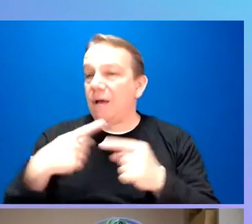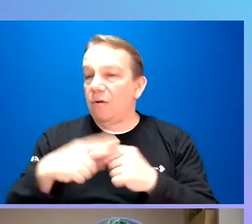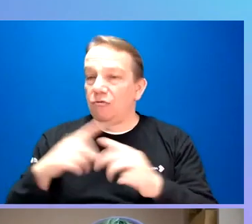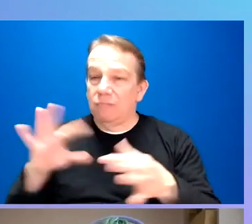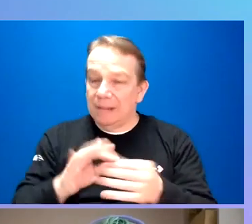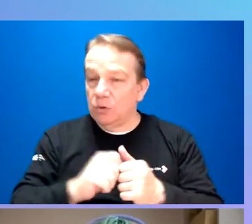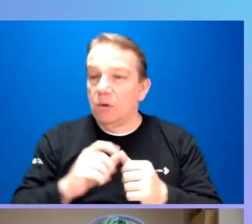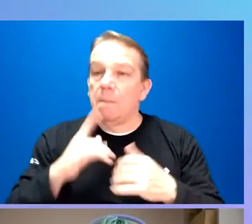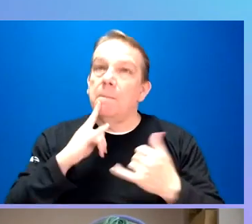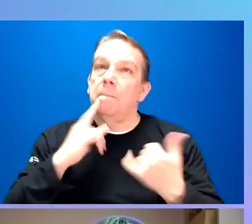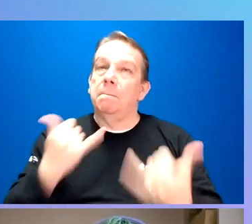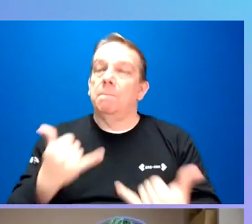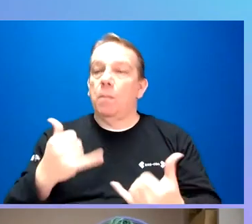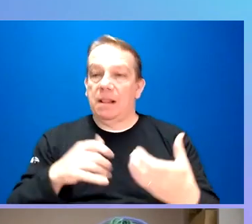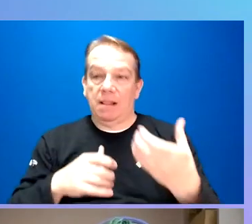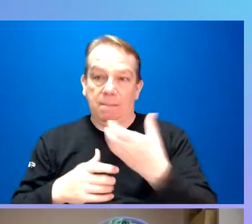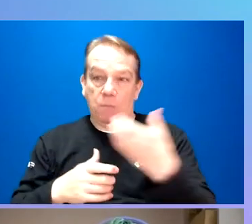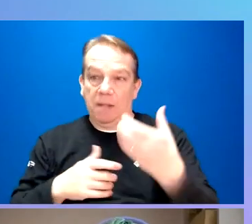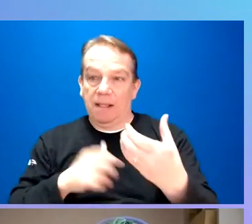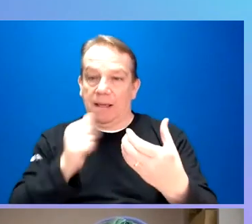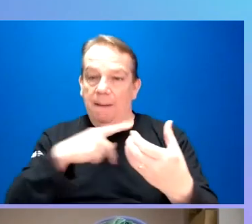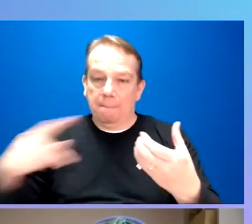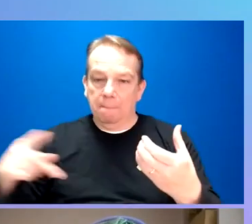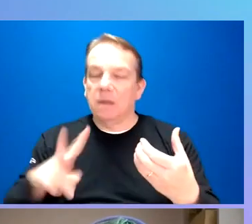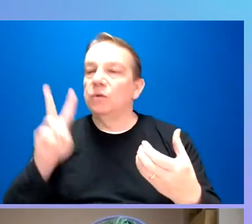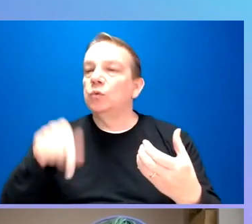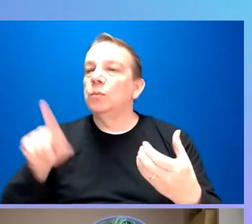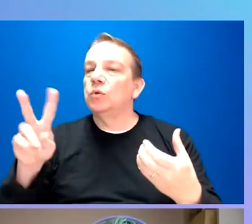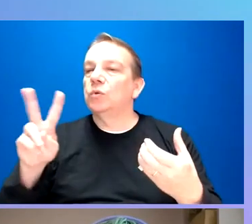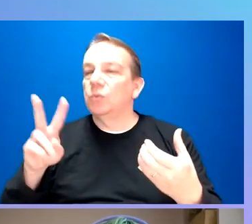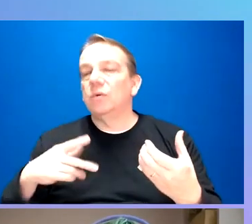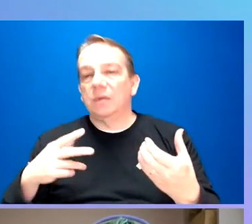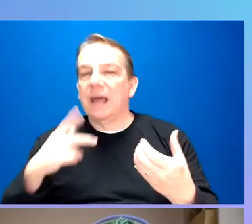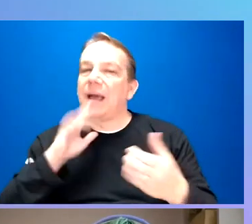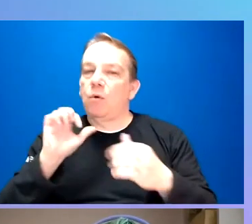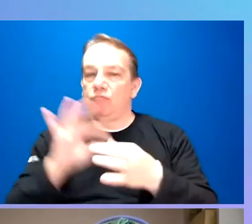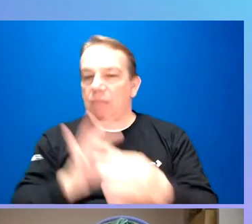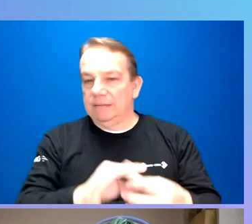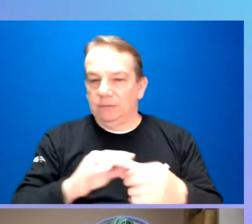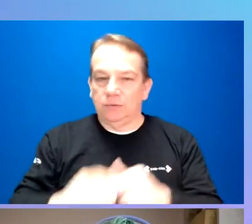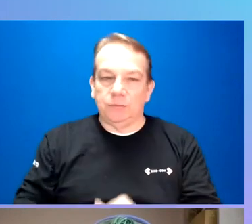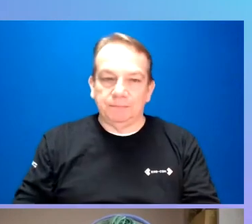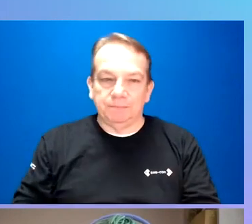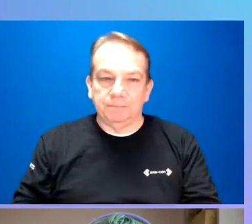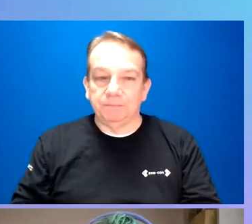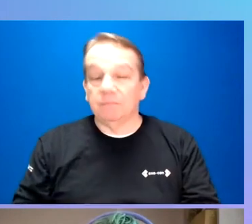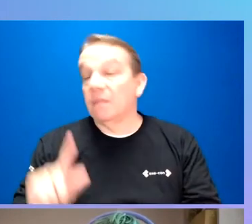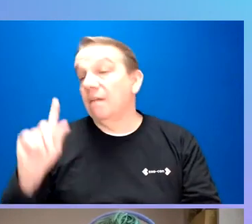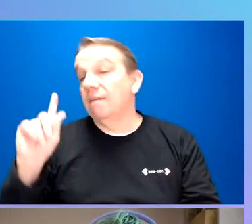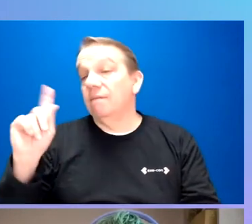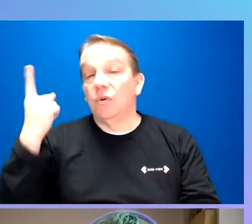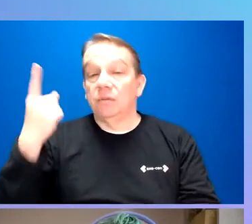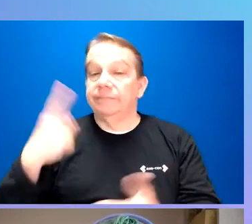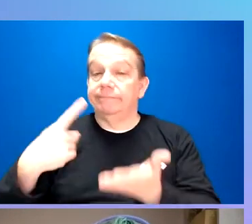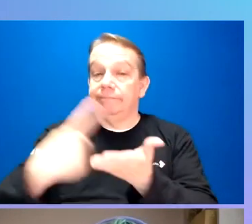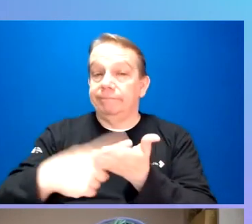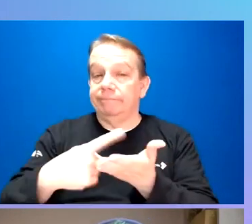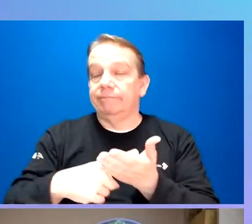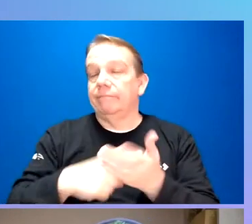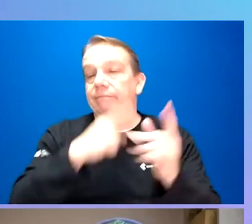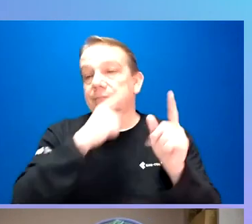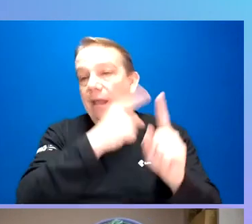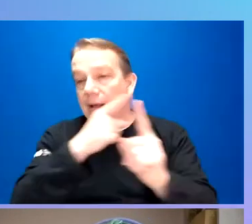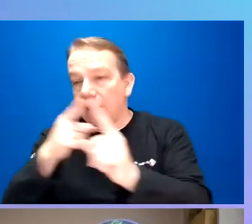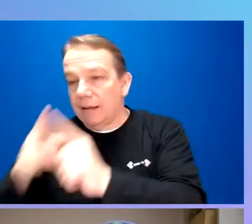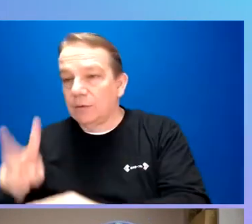dig into what's new in WCAG 2.2 and how it relates to mobile. So first of all, covering our highlights of